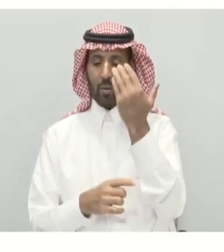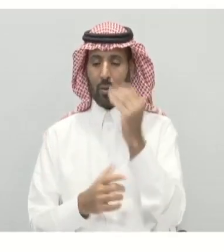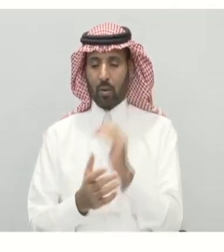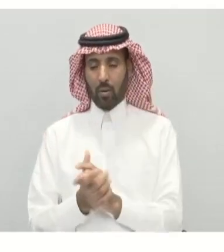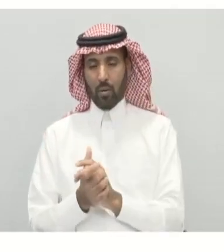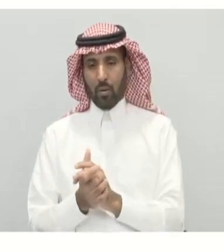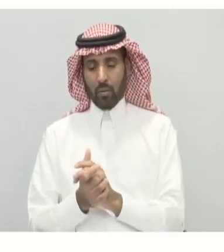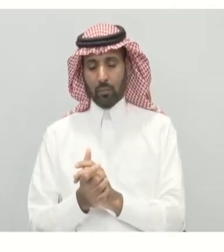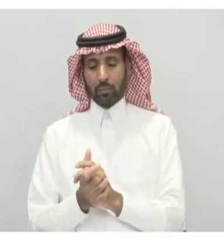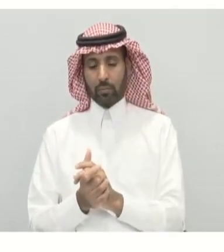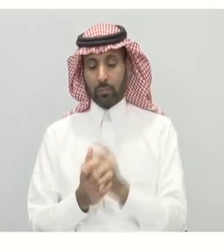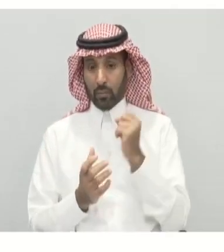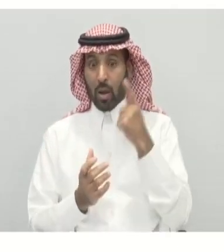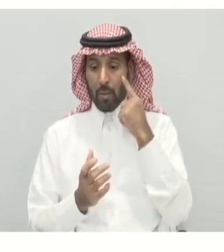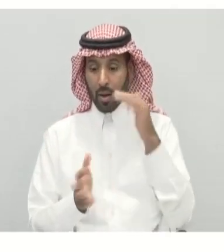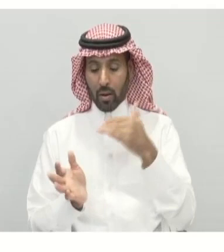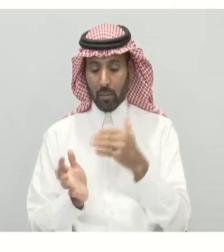together. Coming up.